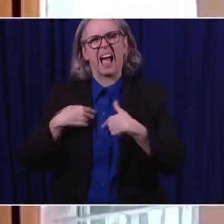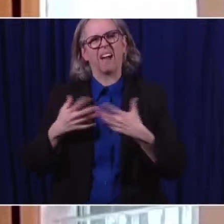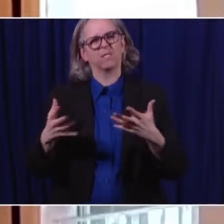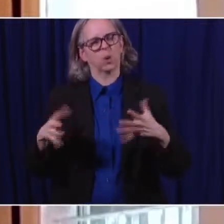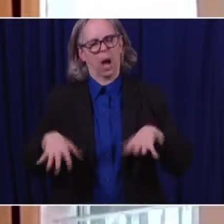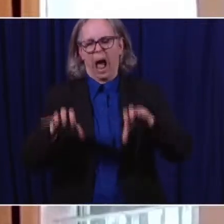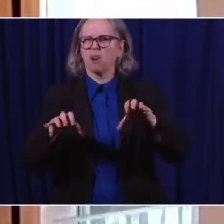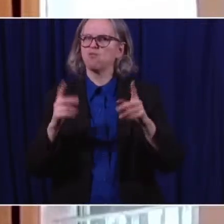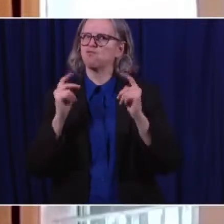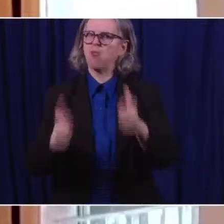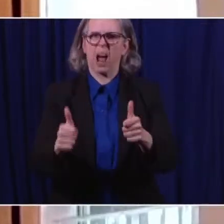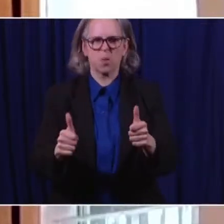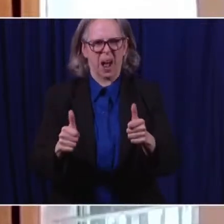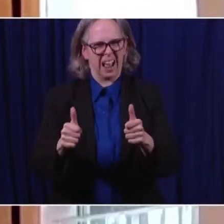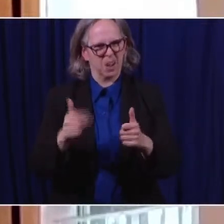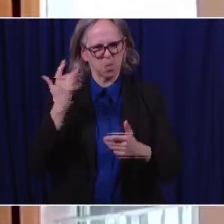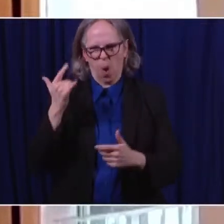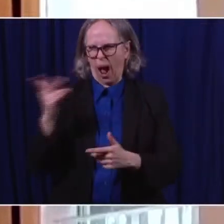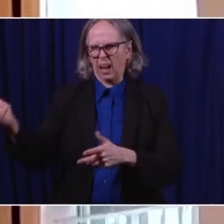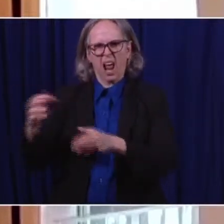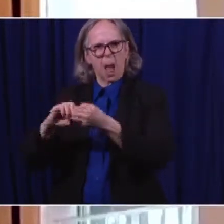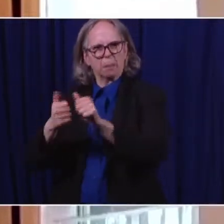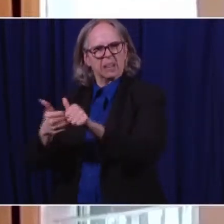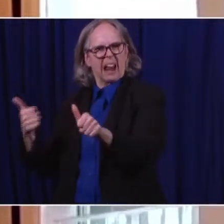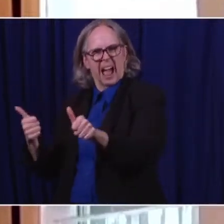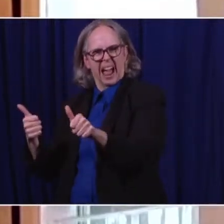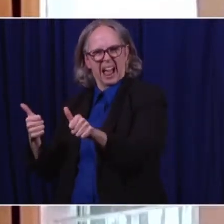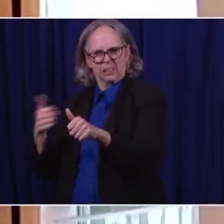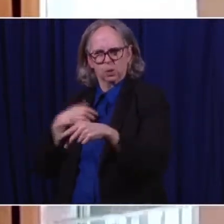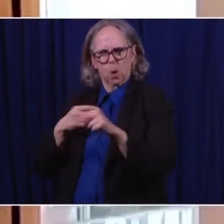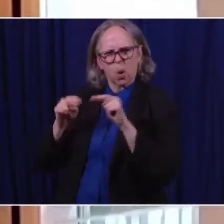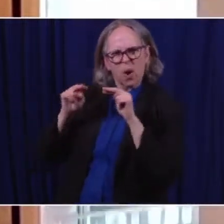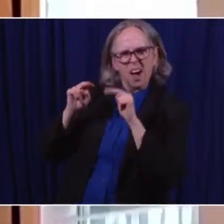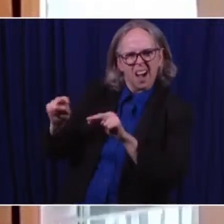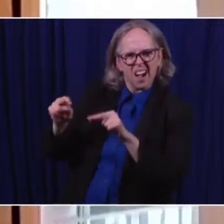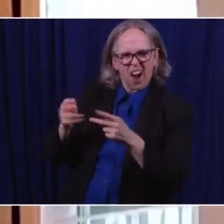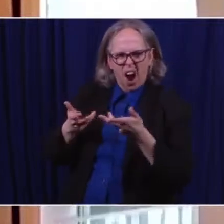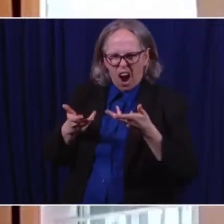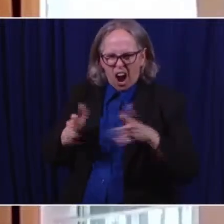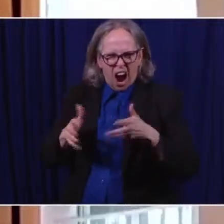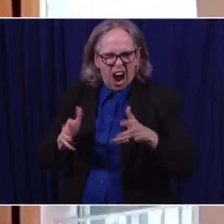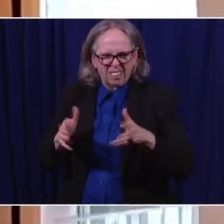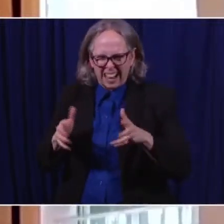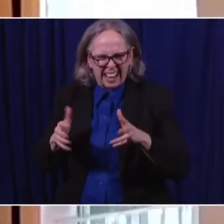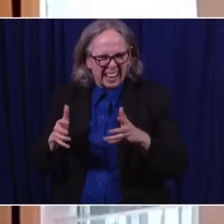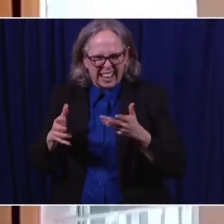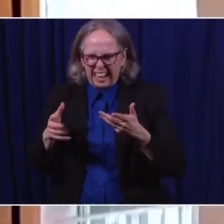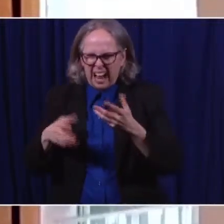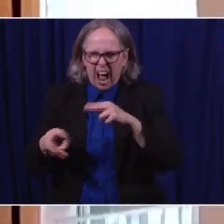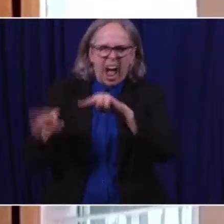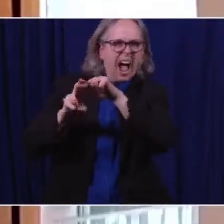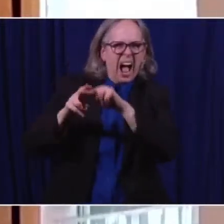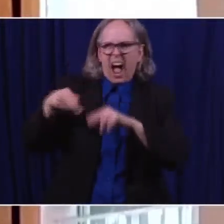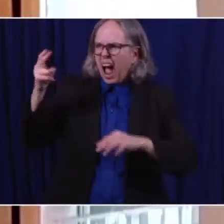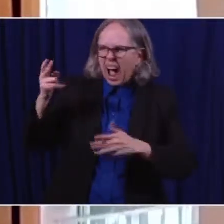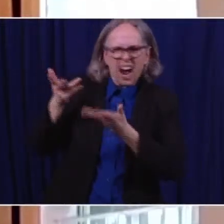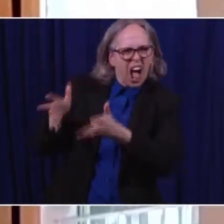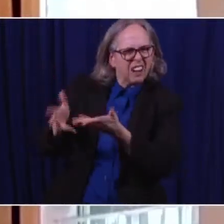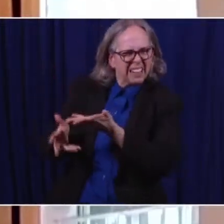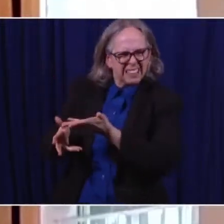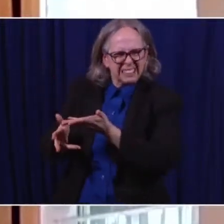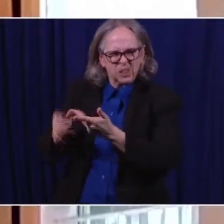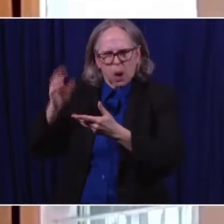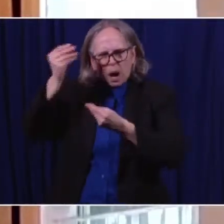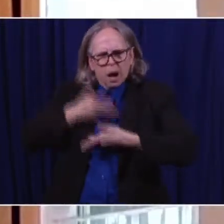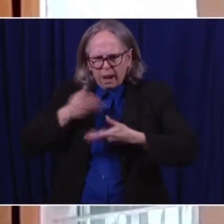measure, because it would be telling us we were already in that circumstance. This is not a predictive measure, it's a lagging